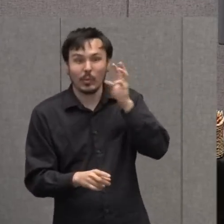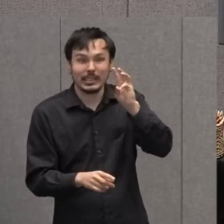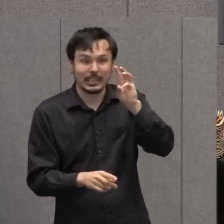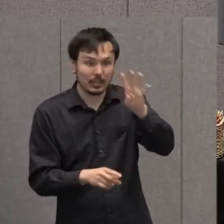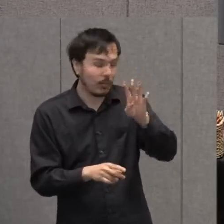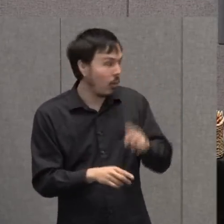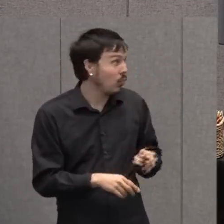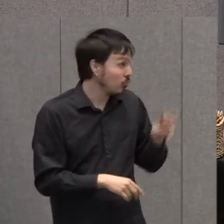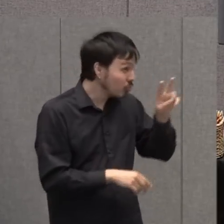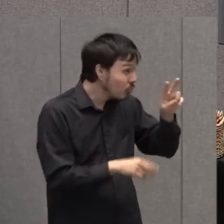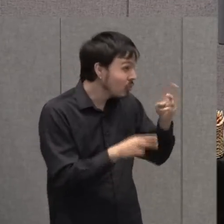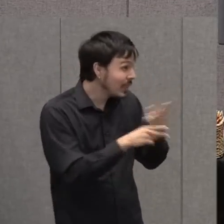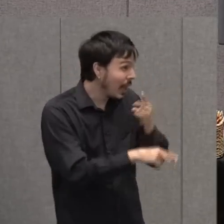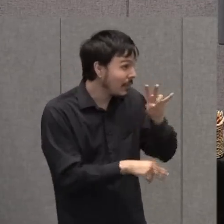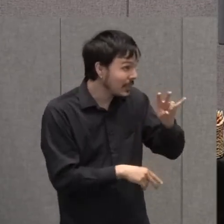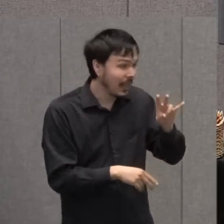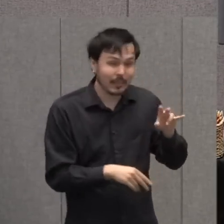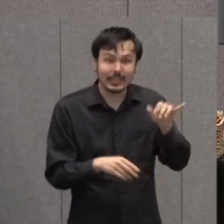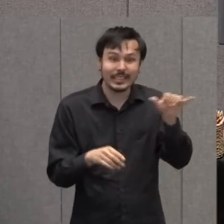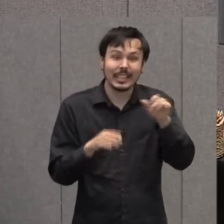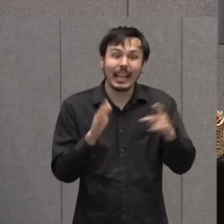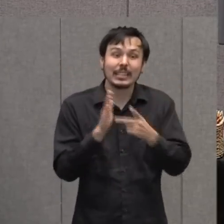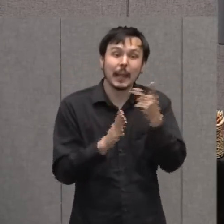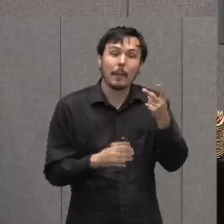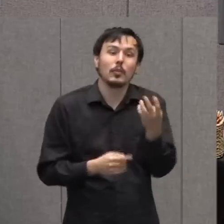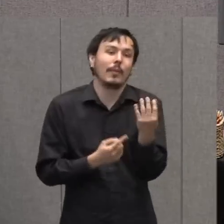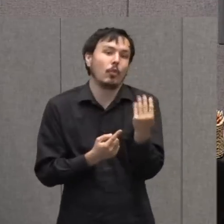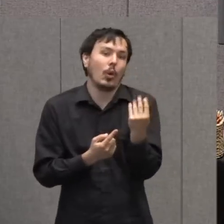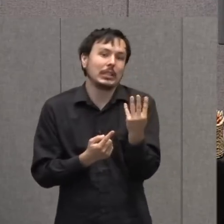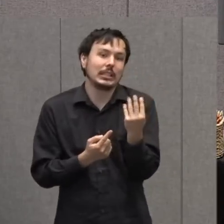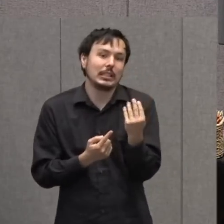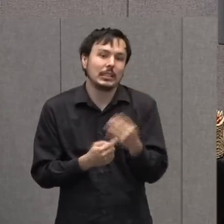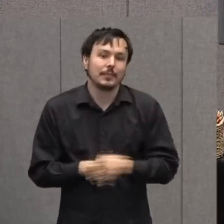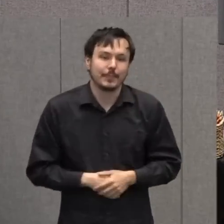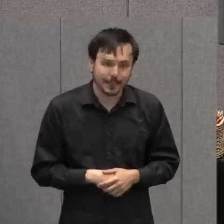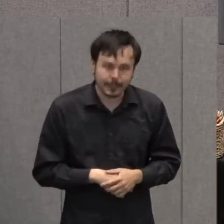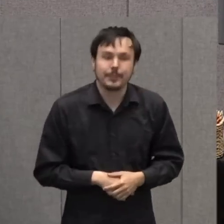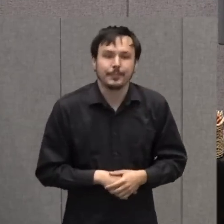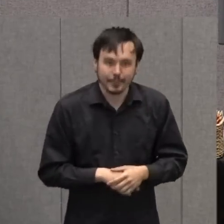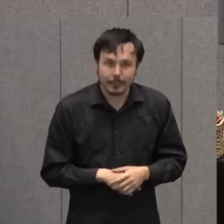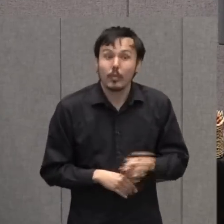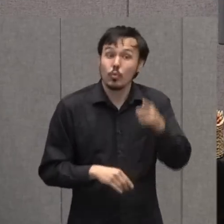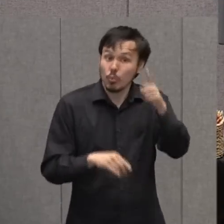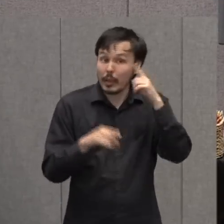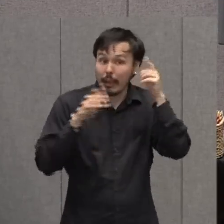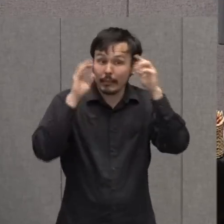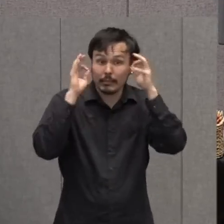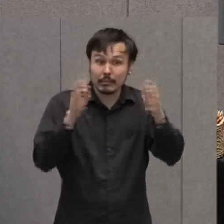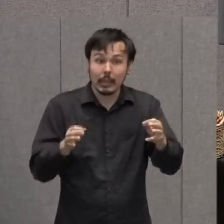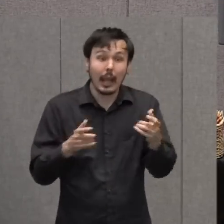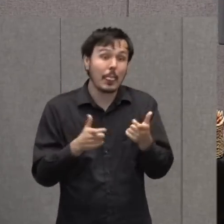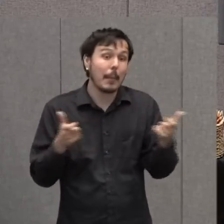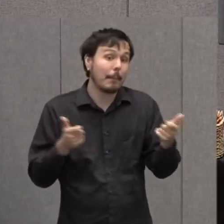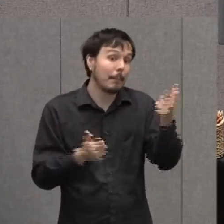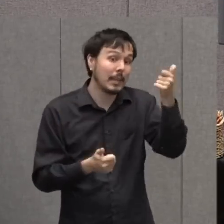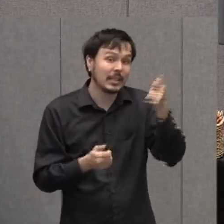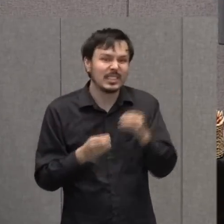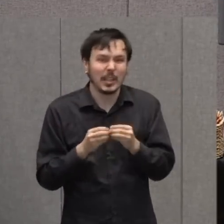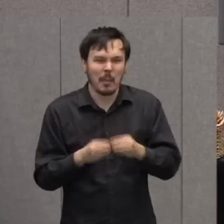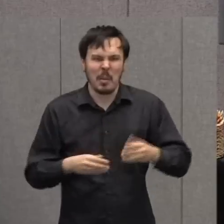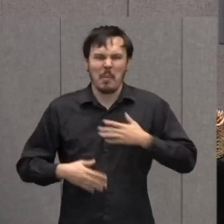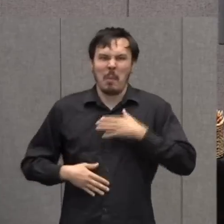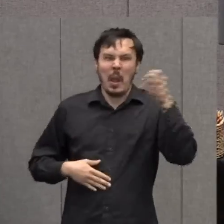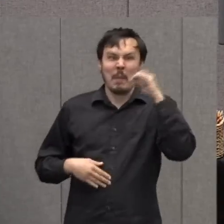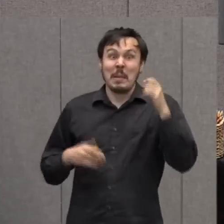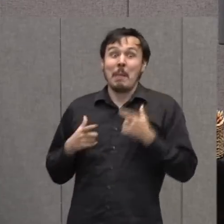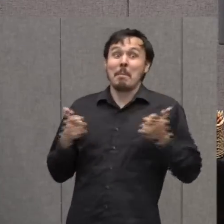7 is just like a double. It's a double It is. 7. It's 14. So you can decide if you're going with the biggest or the smallest number. I say biggest.